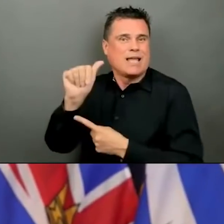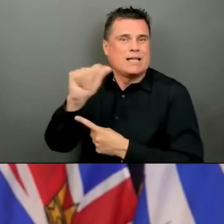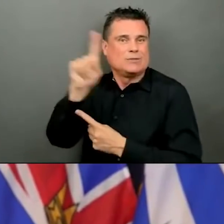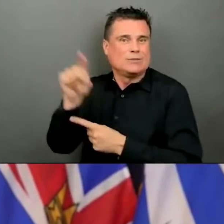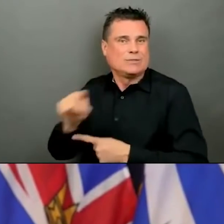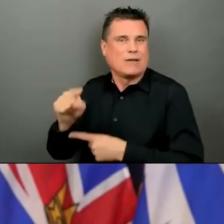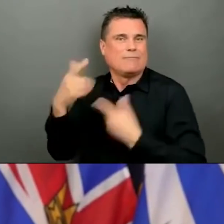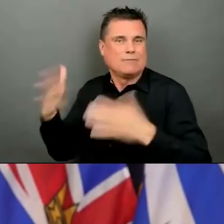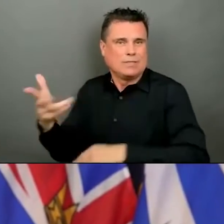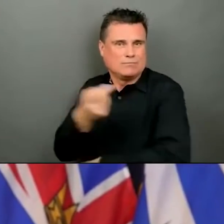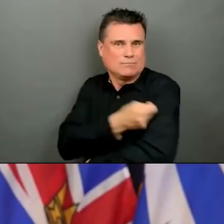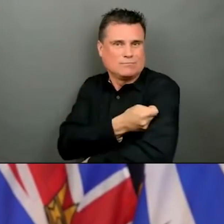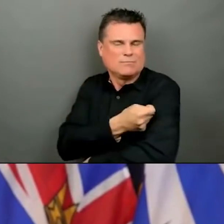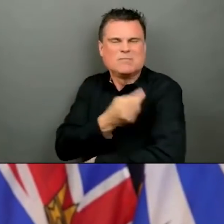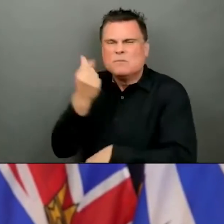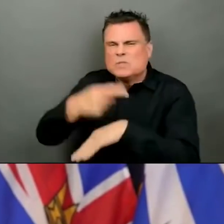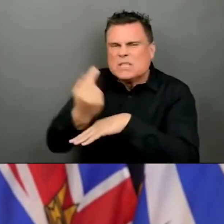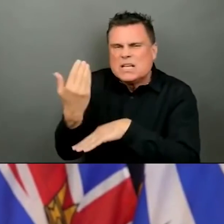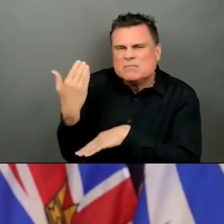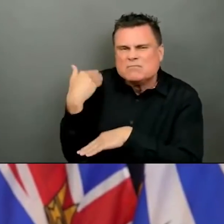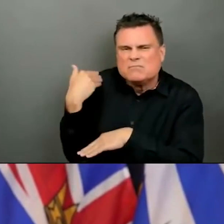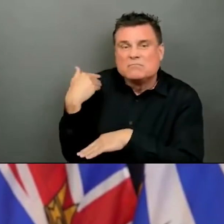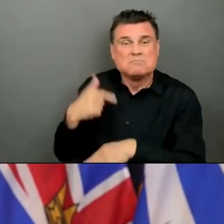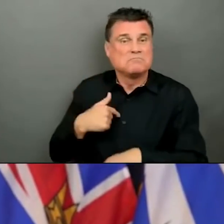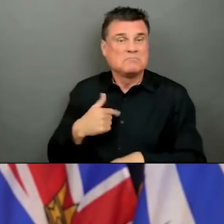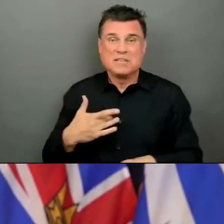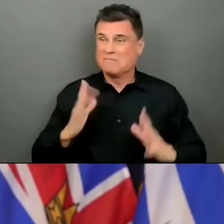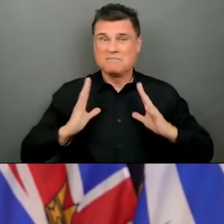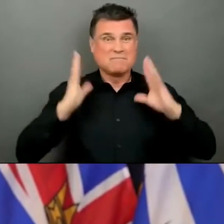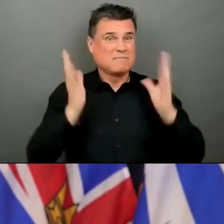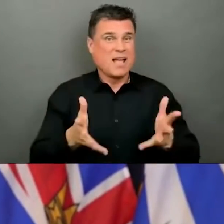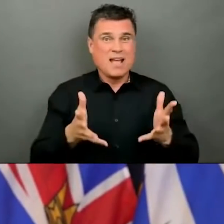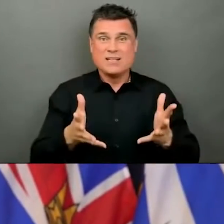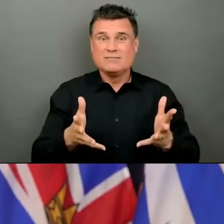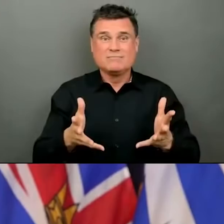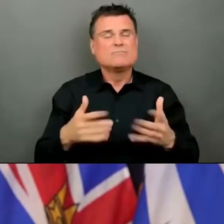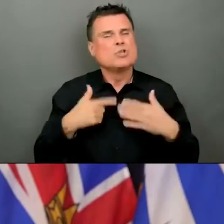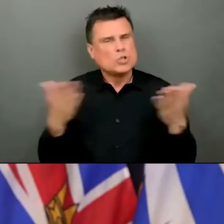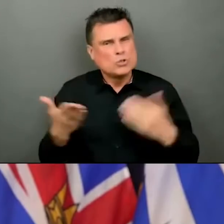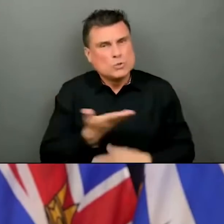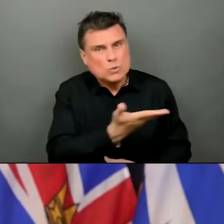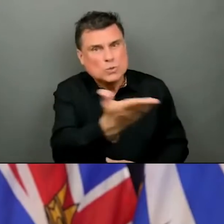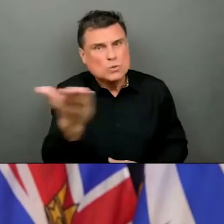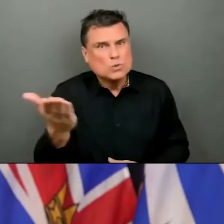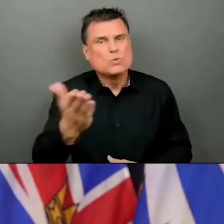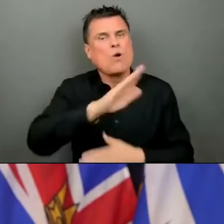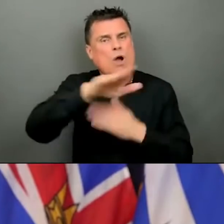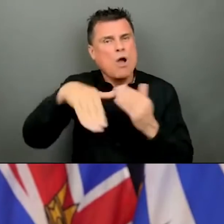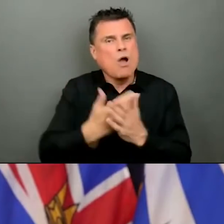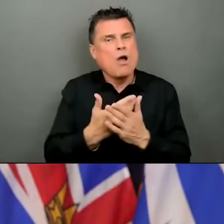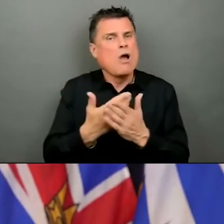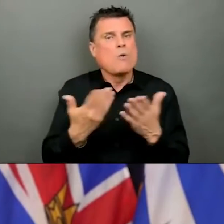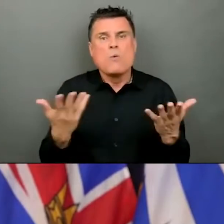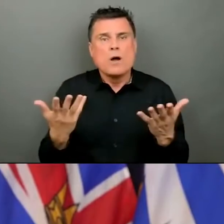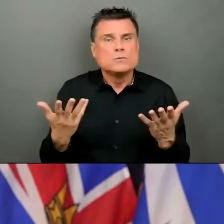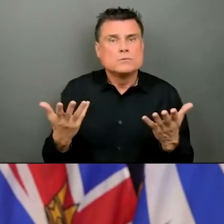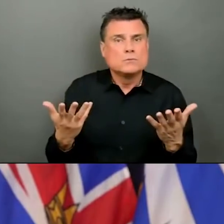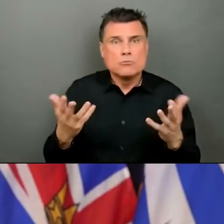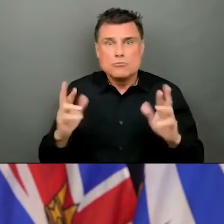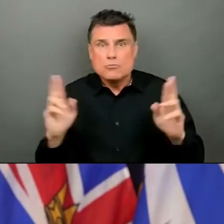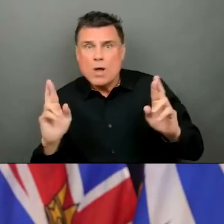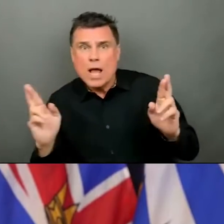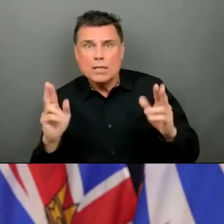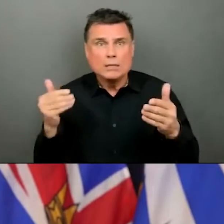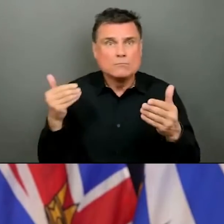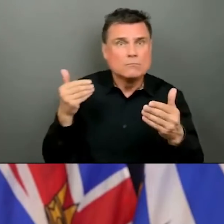and I encourage all British Columbians to take the first vaccine offered to them. Dr. Henry will talk about changes in